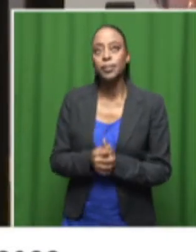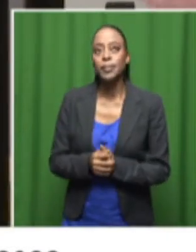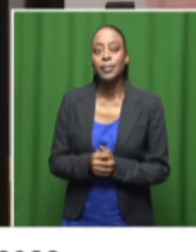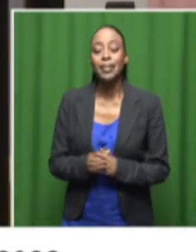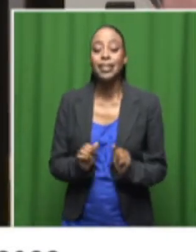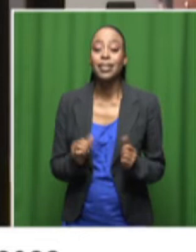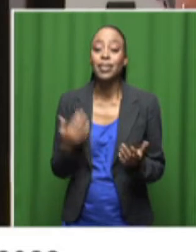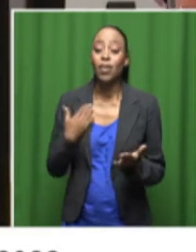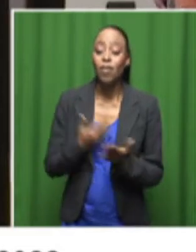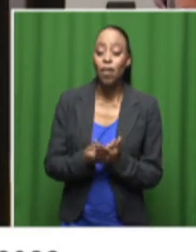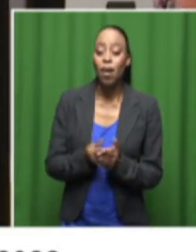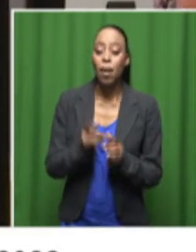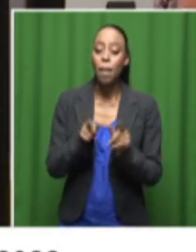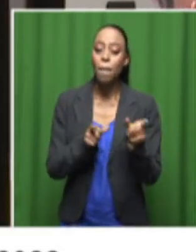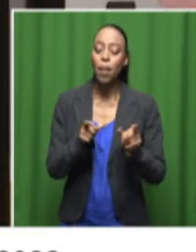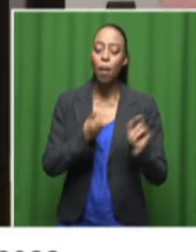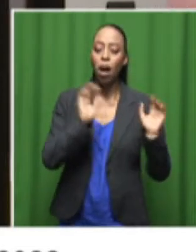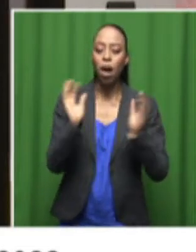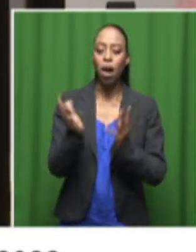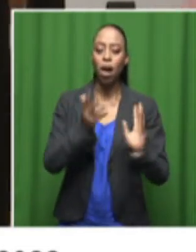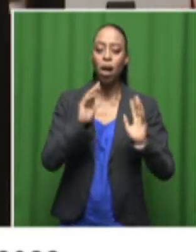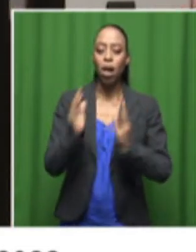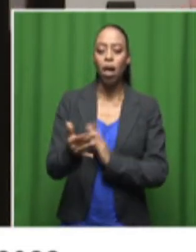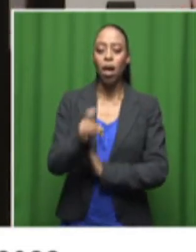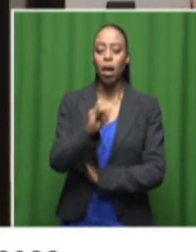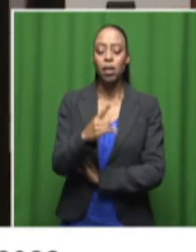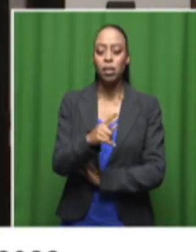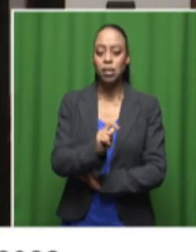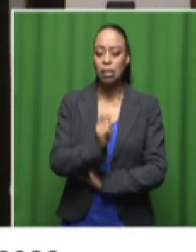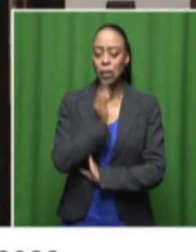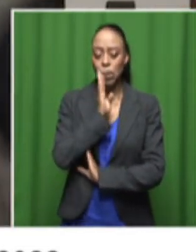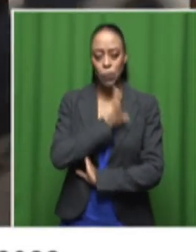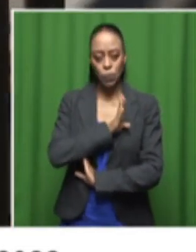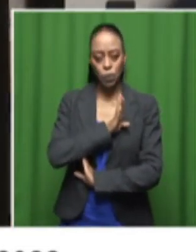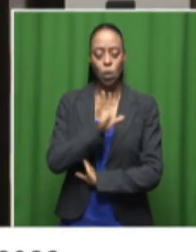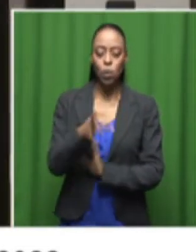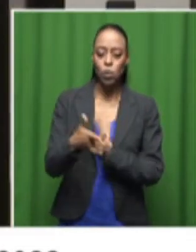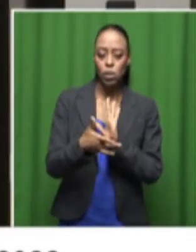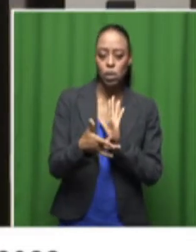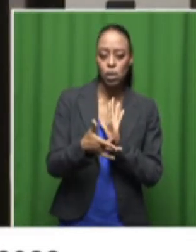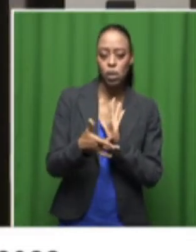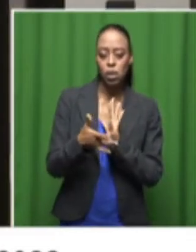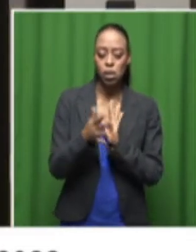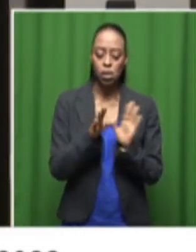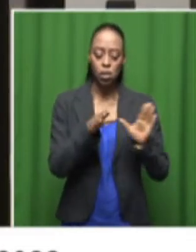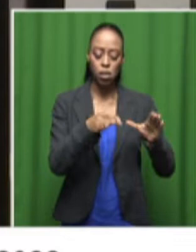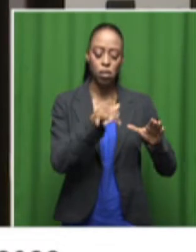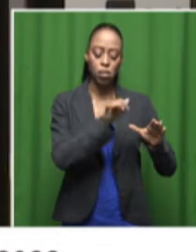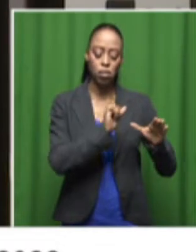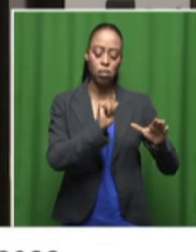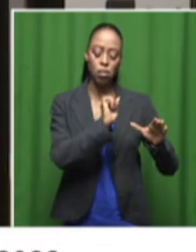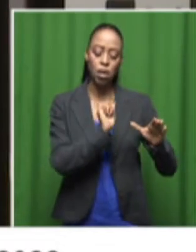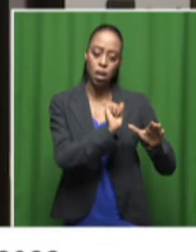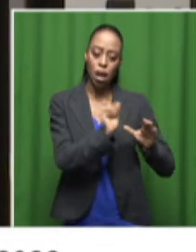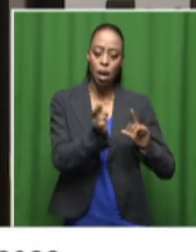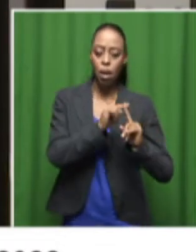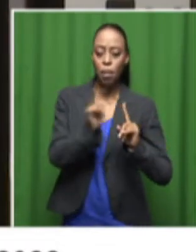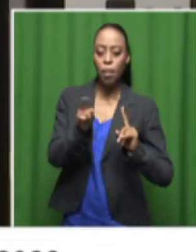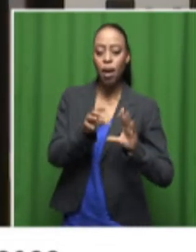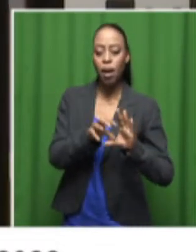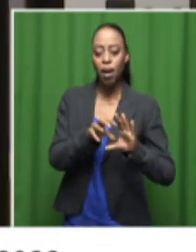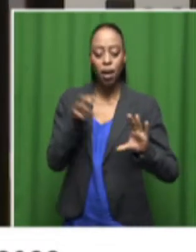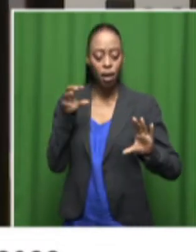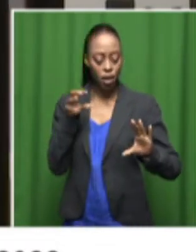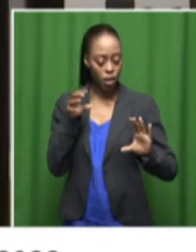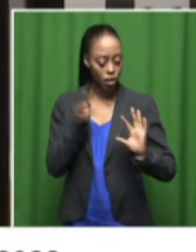often don't hear a lot of people clapping hands for IT, the technologists in their own space, in their own departments, but pull the plug. That's